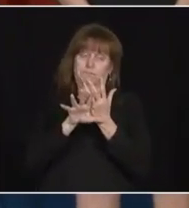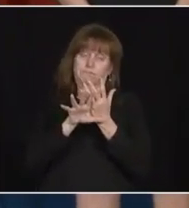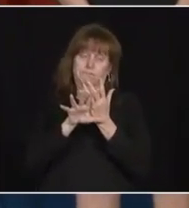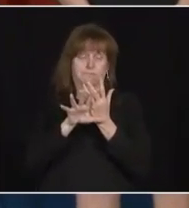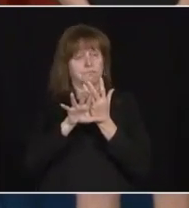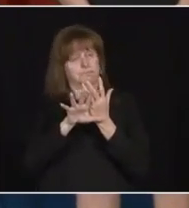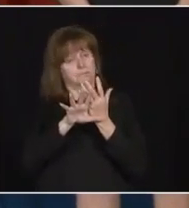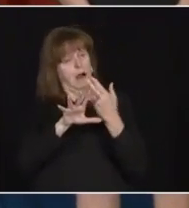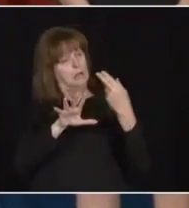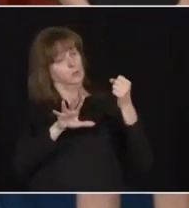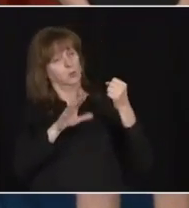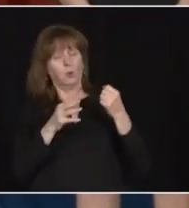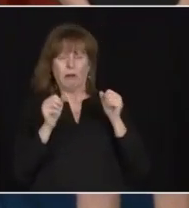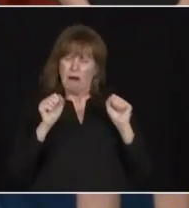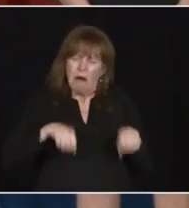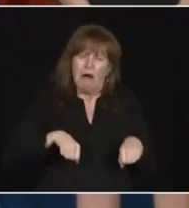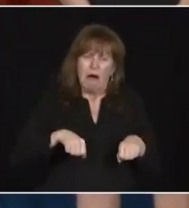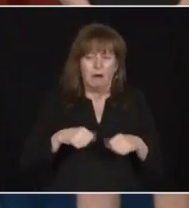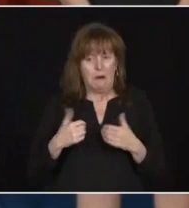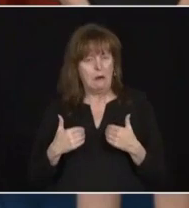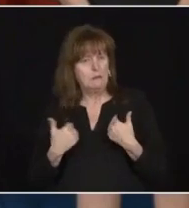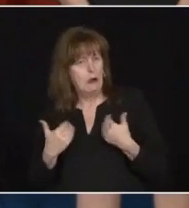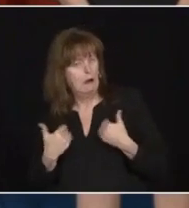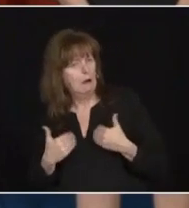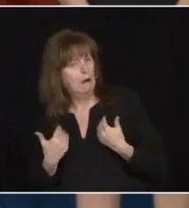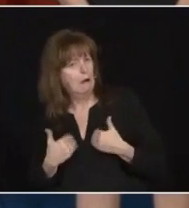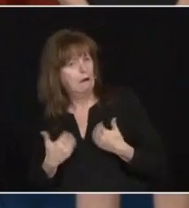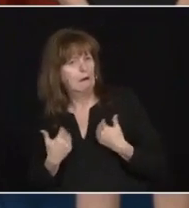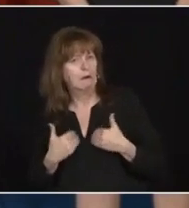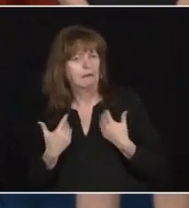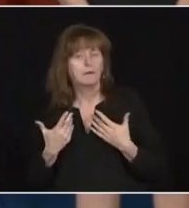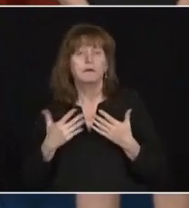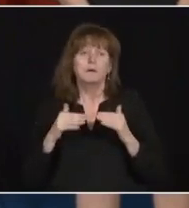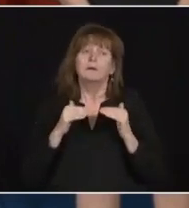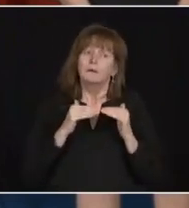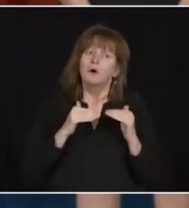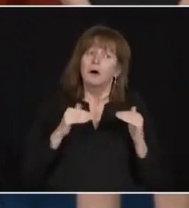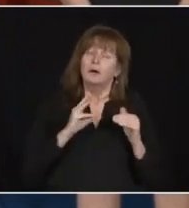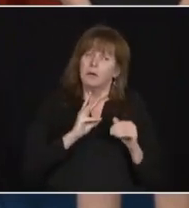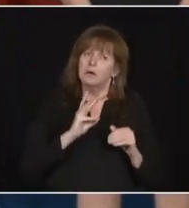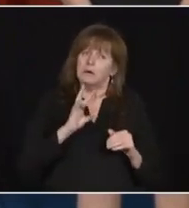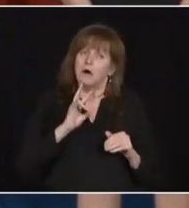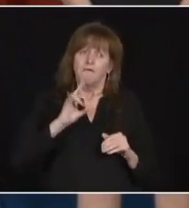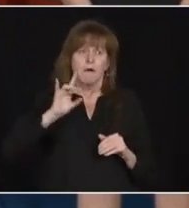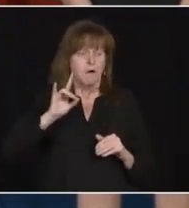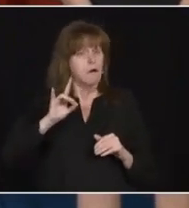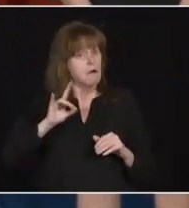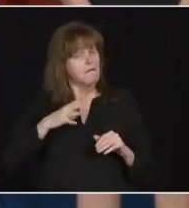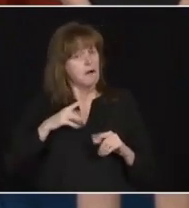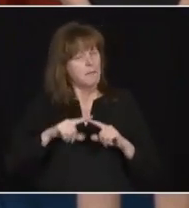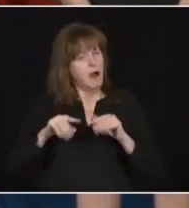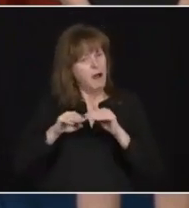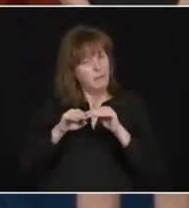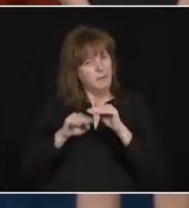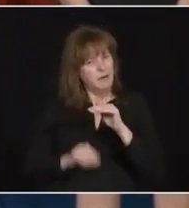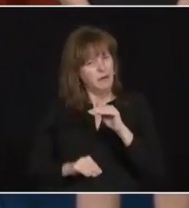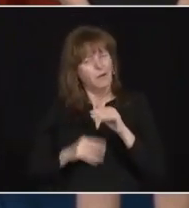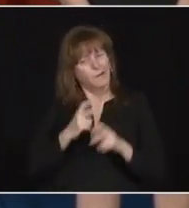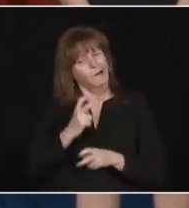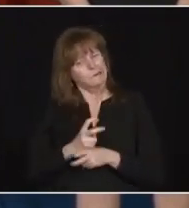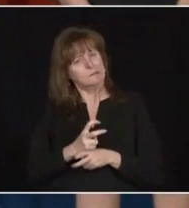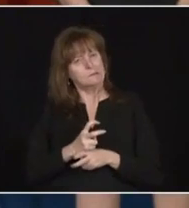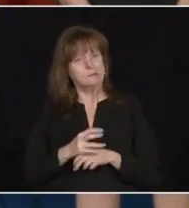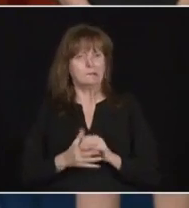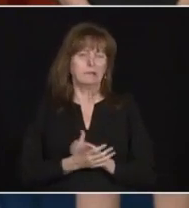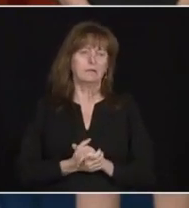other kids, the grades 6, 7, and 8, they get it as well. Next question. Next